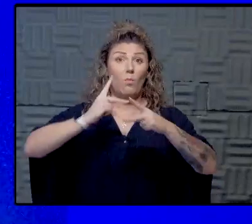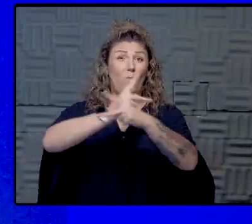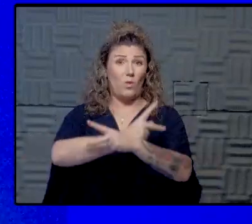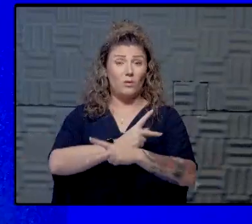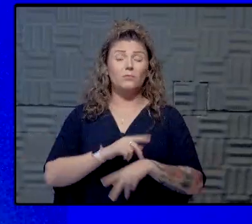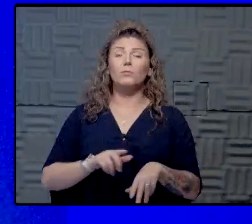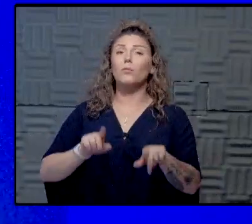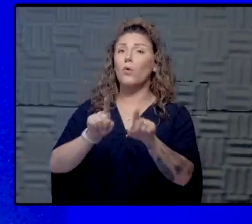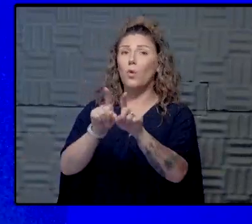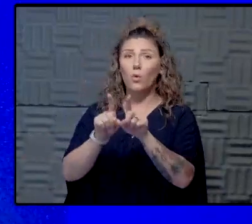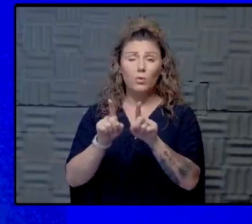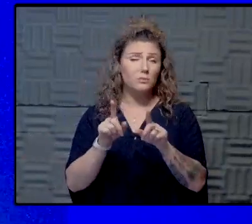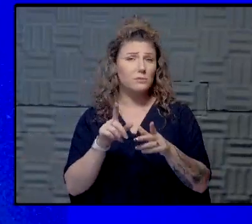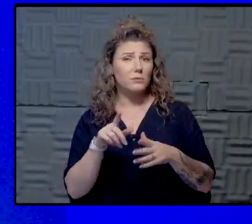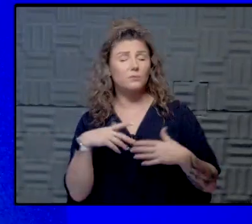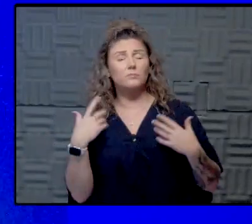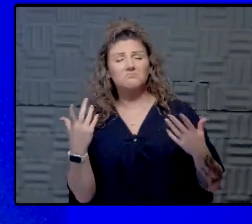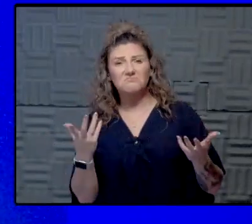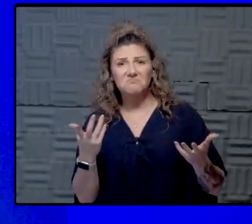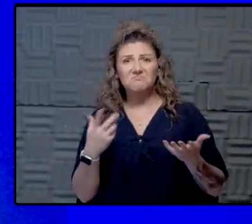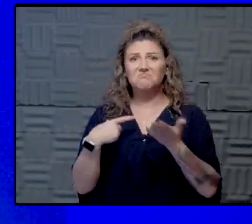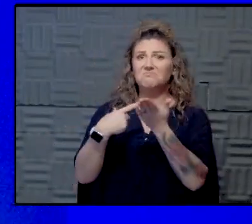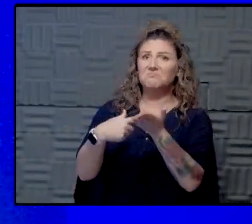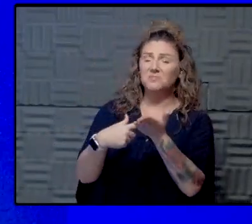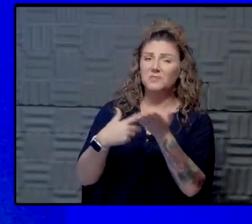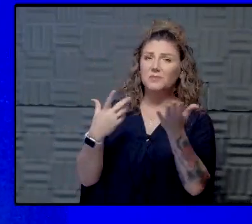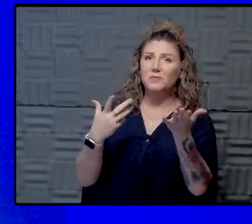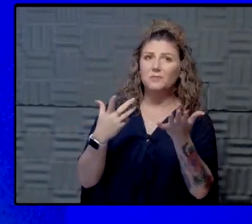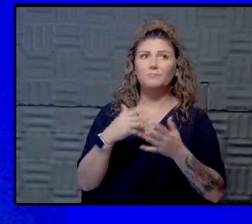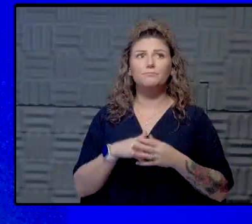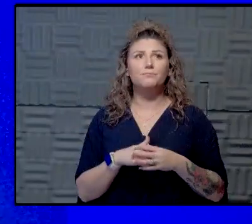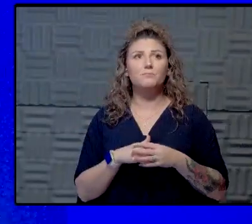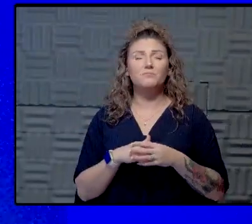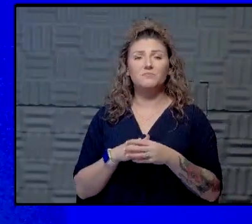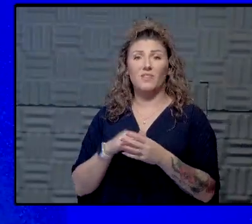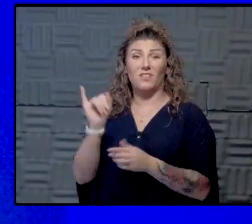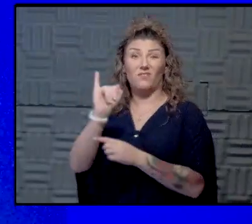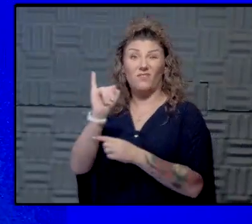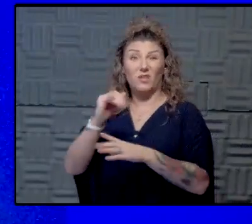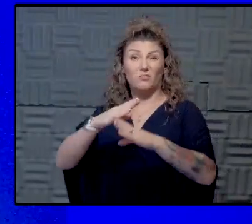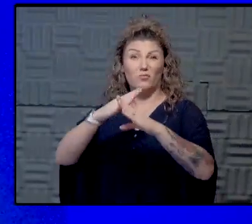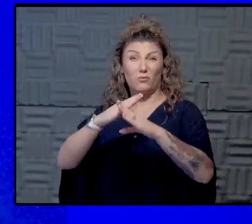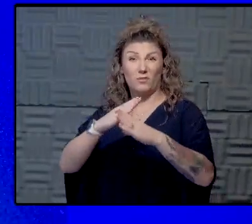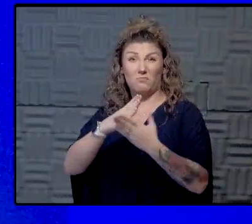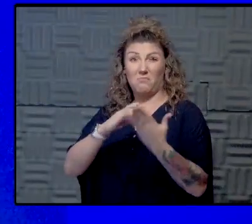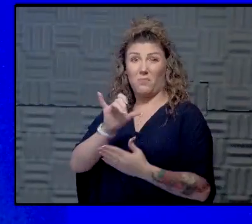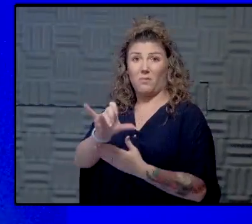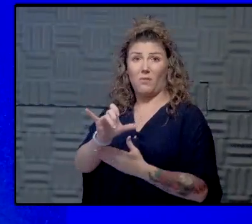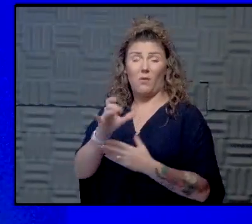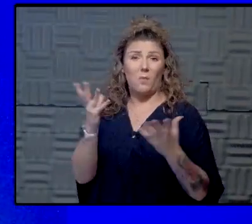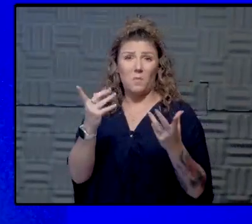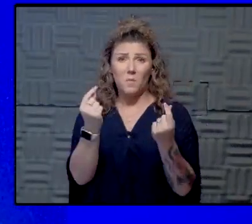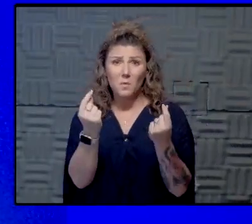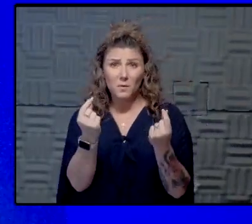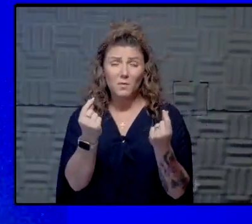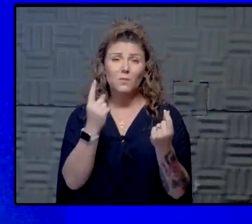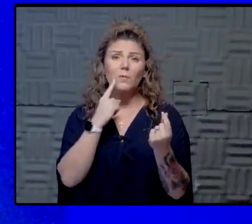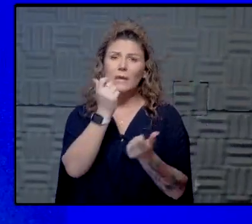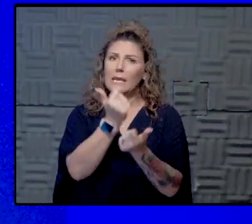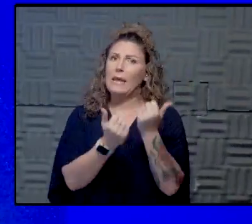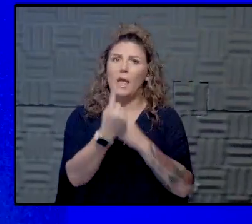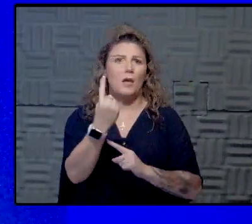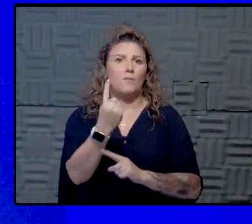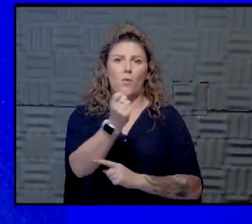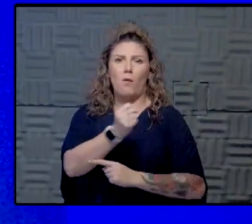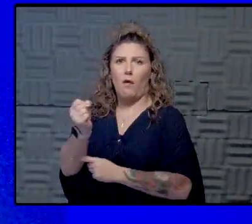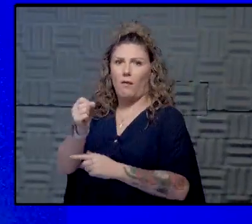in the discussion is, you know, as part of infection prevention here in the health system, what we do is everybody who gets admitted, so it